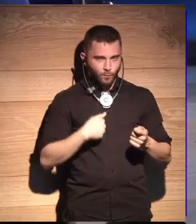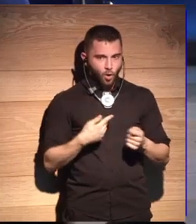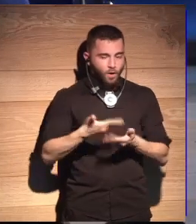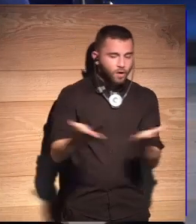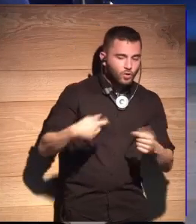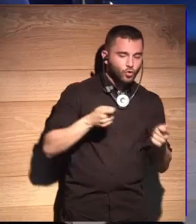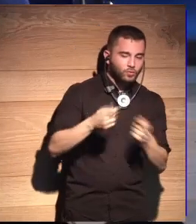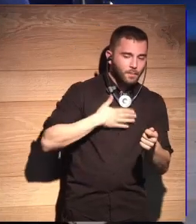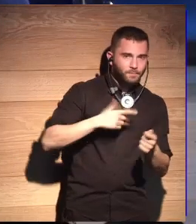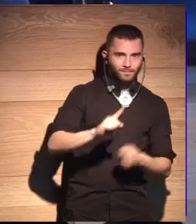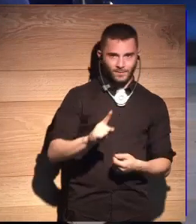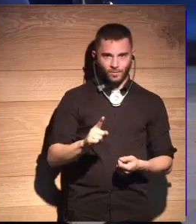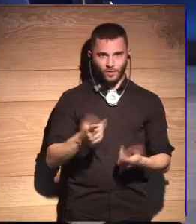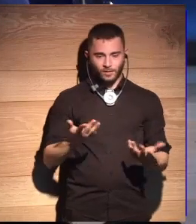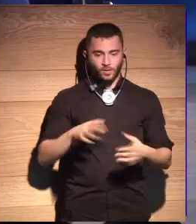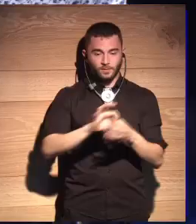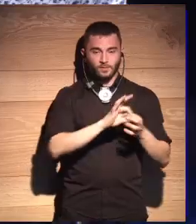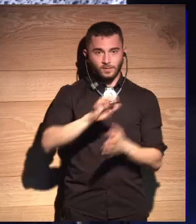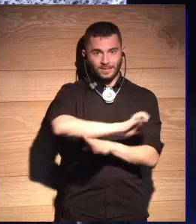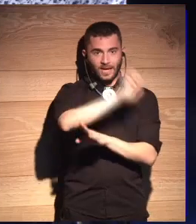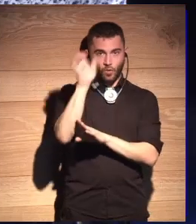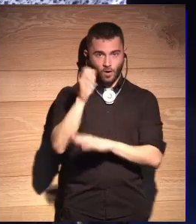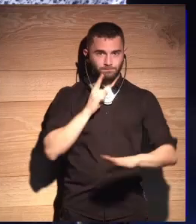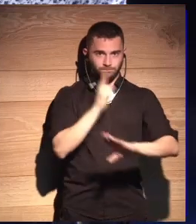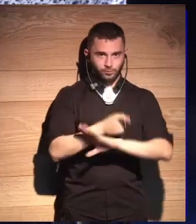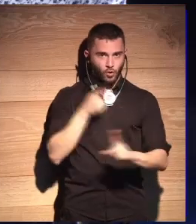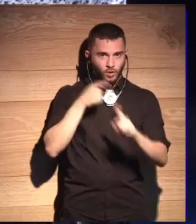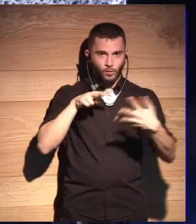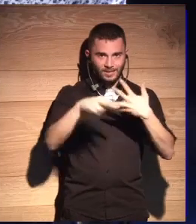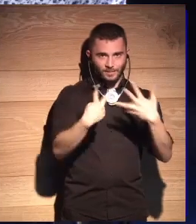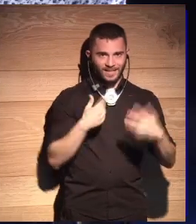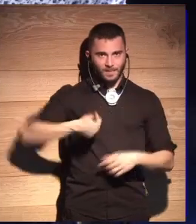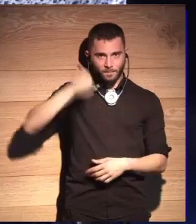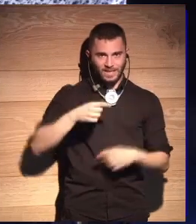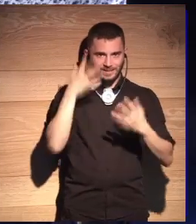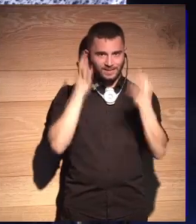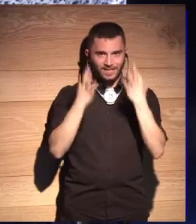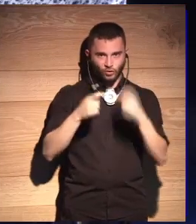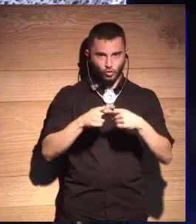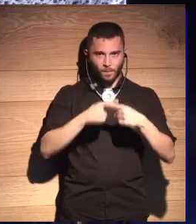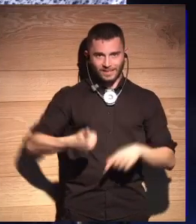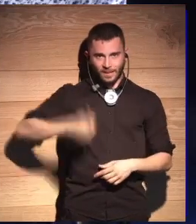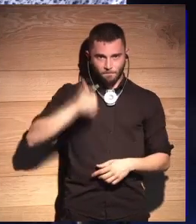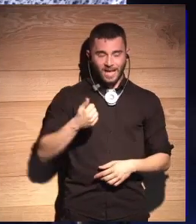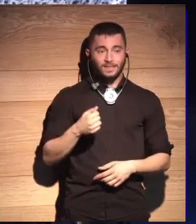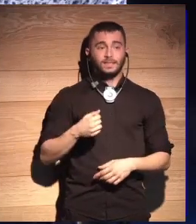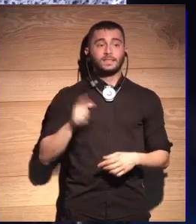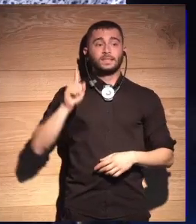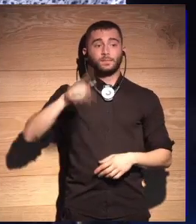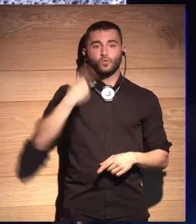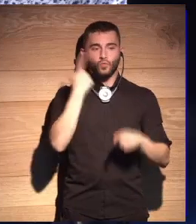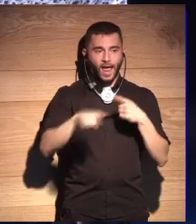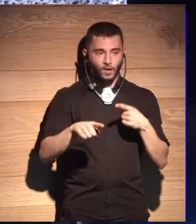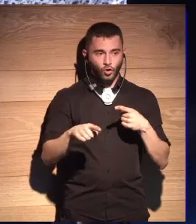by others. I think this is going to be the logic, and there will be a regulation at a European level that is going to